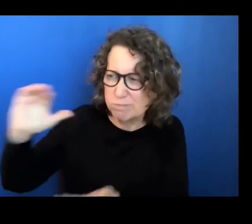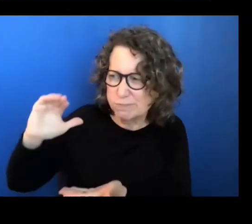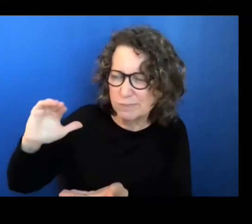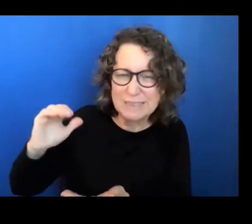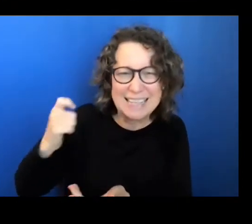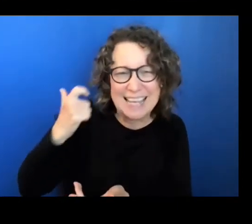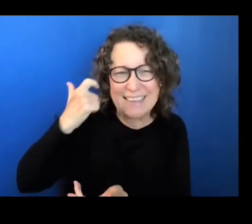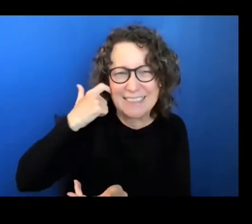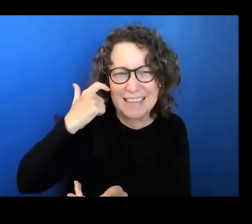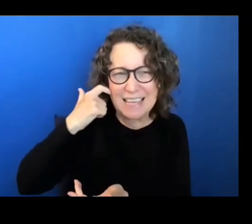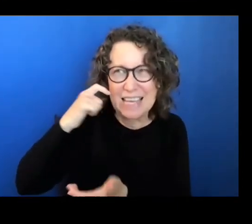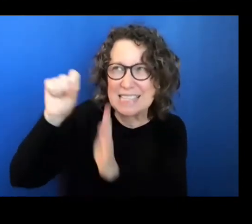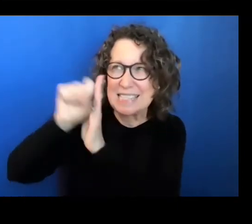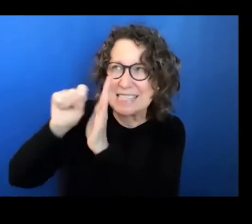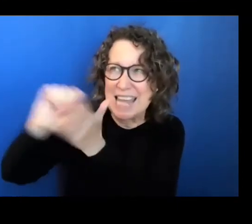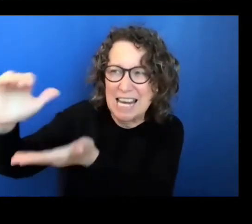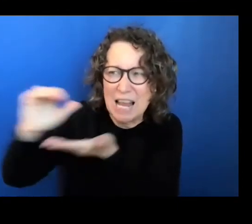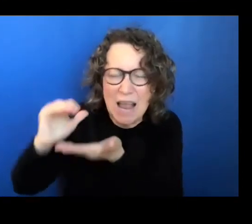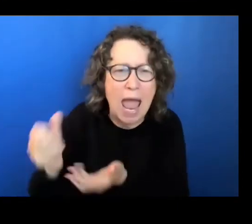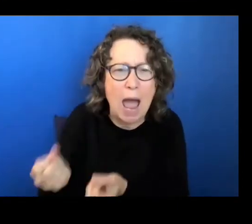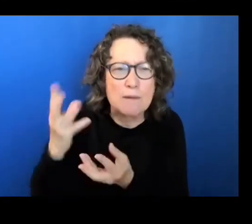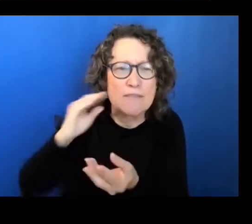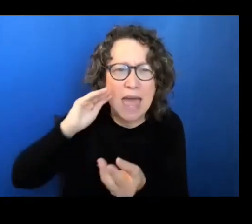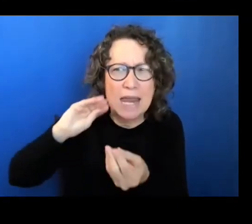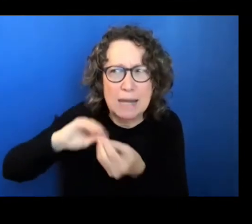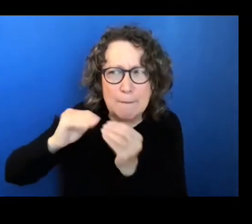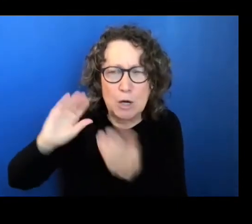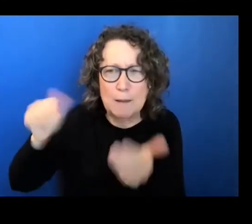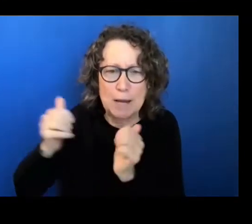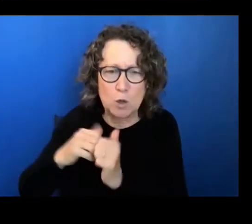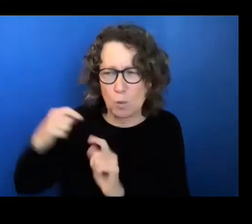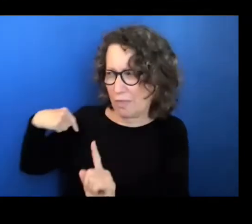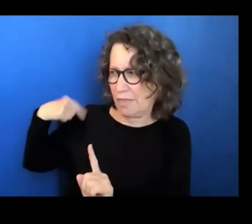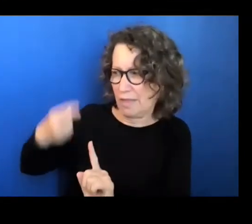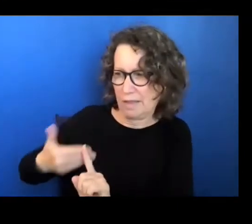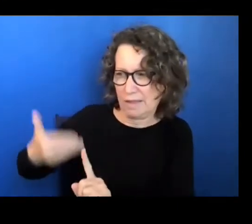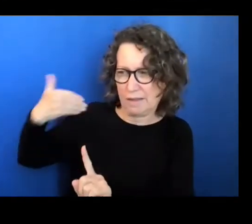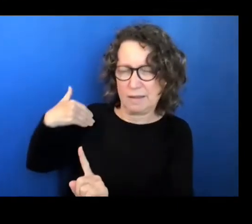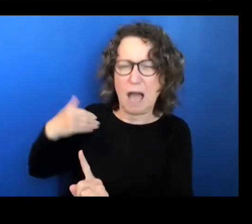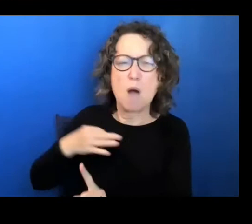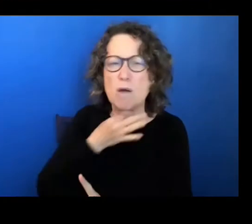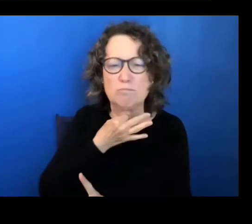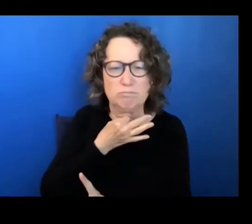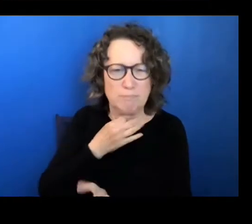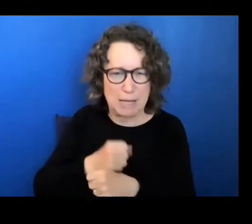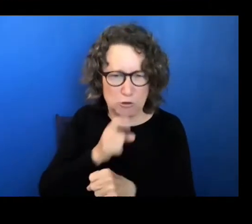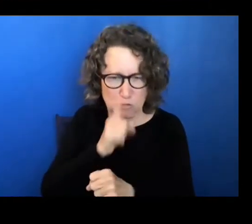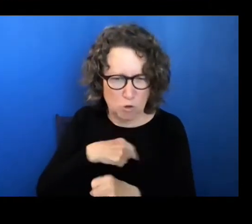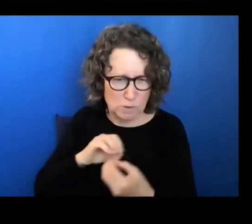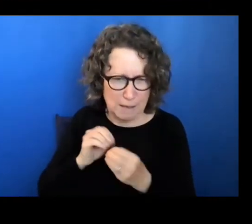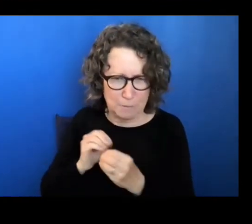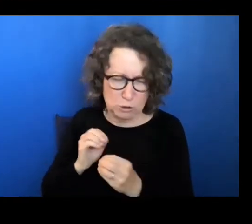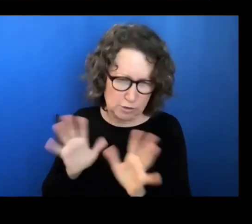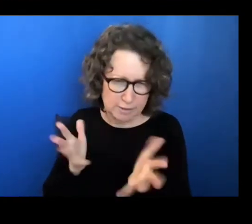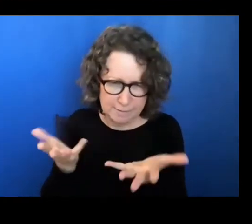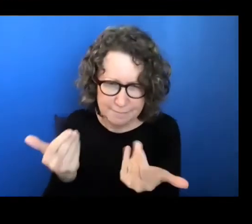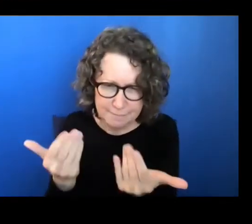recent state allocation, and how does that number compare to the allocation before that? Just wanna make sure I have those numbers right.